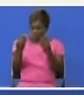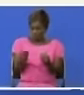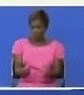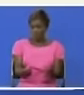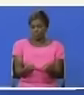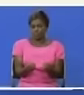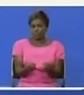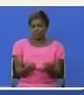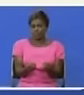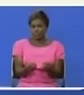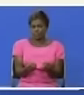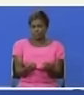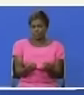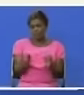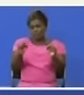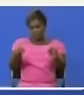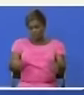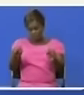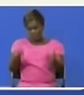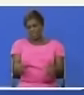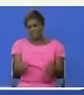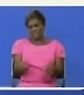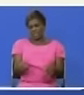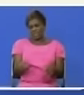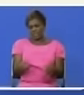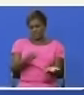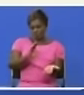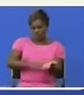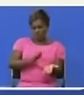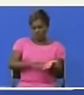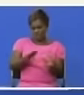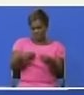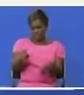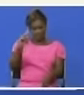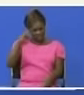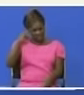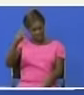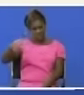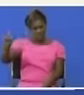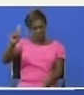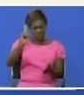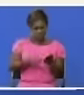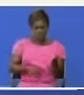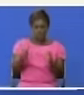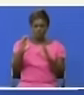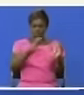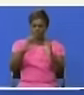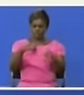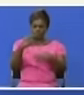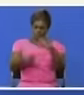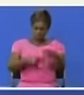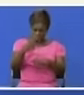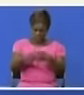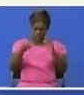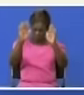own regulatory frameworks, it's possible to give suggestions as to what we think is right. And I think this conversation should go on. It's